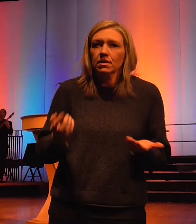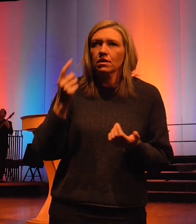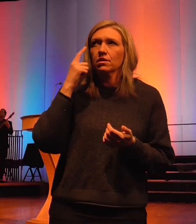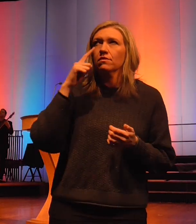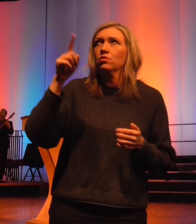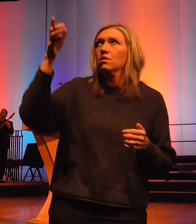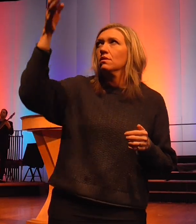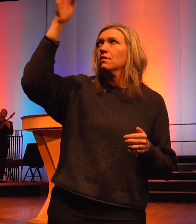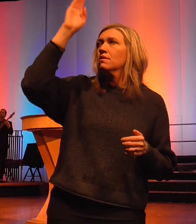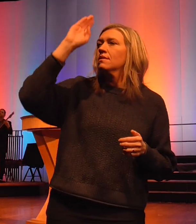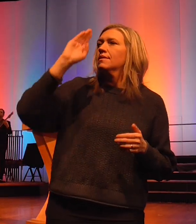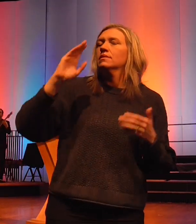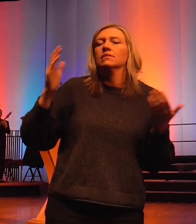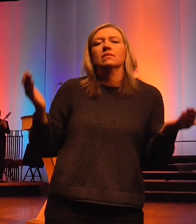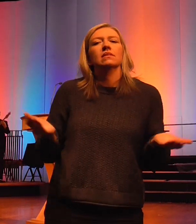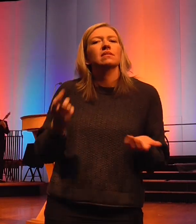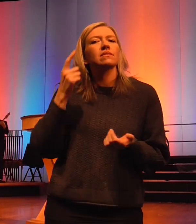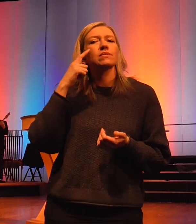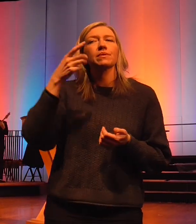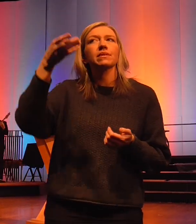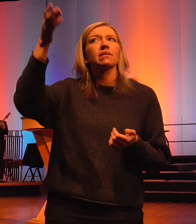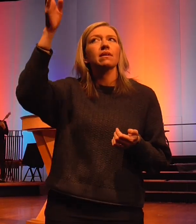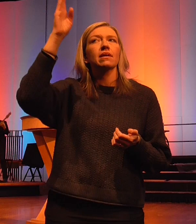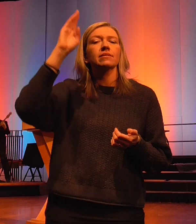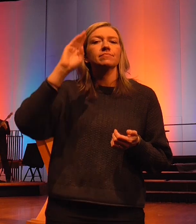for God, oh, here for God,